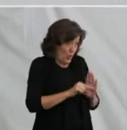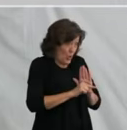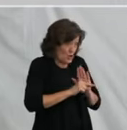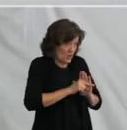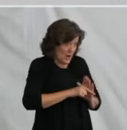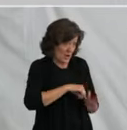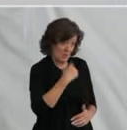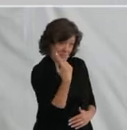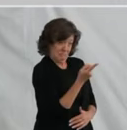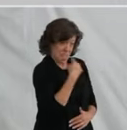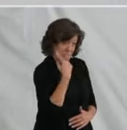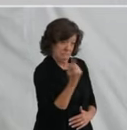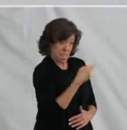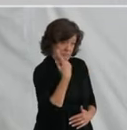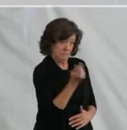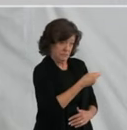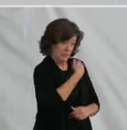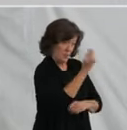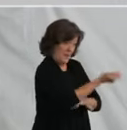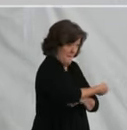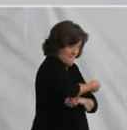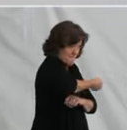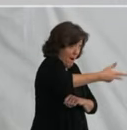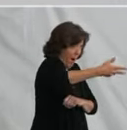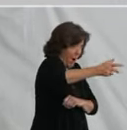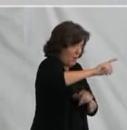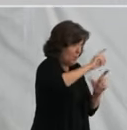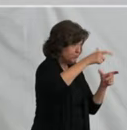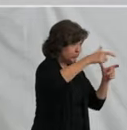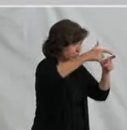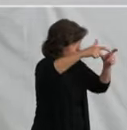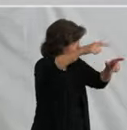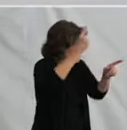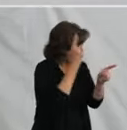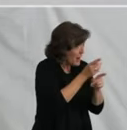the direction he or she wants it to go.